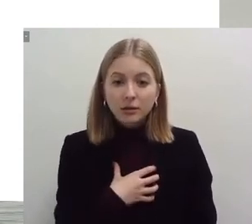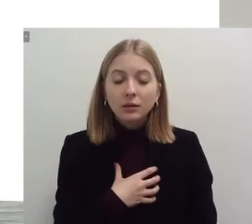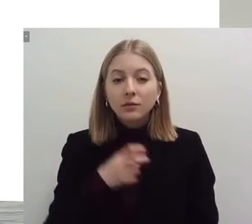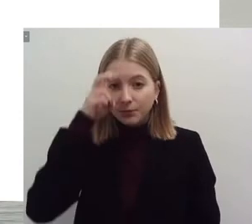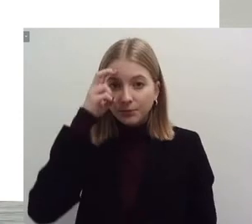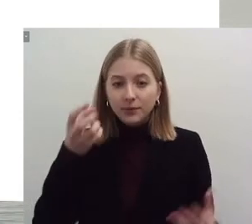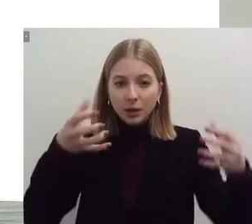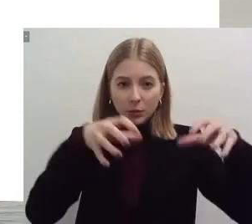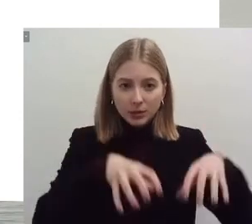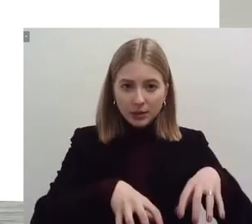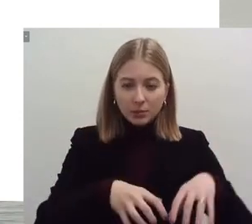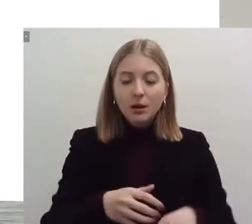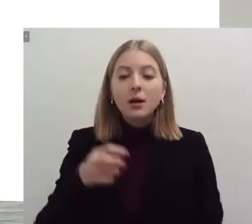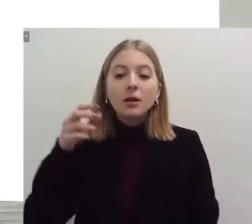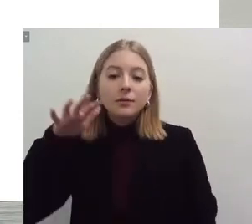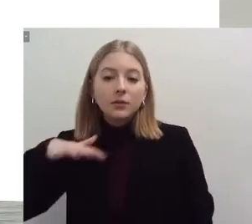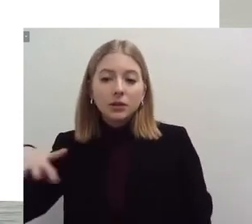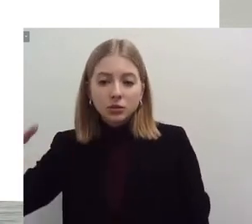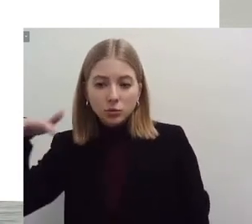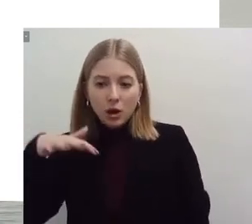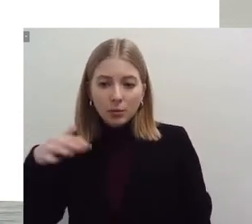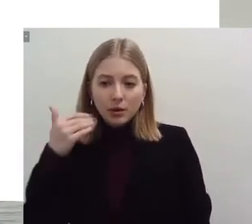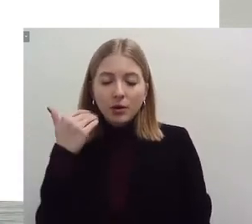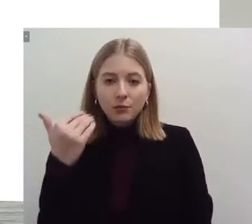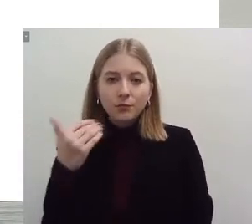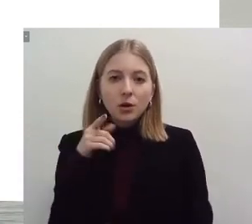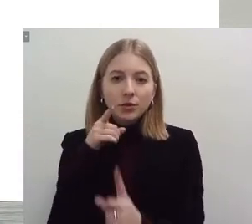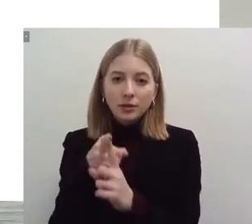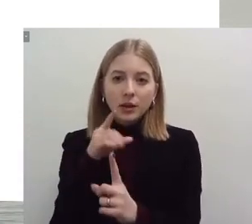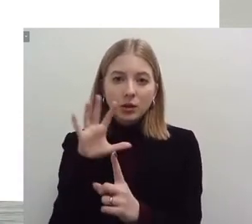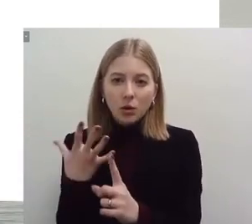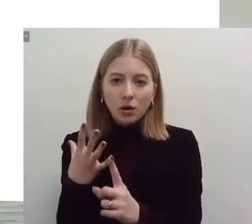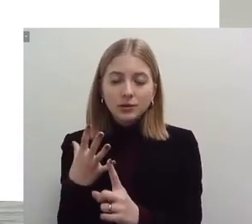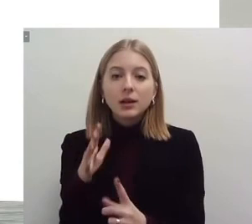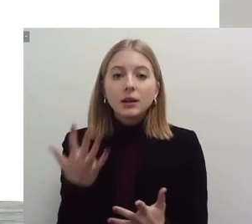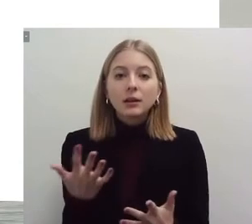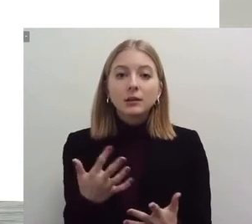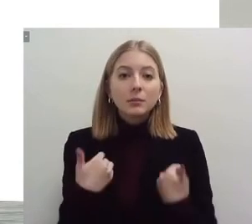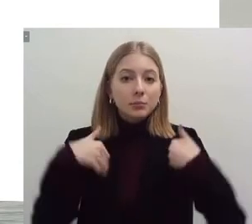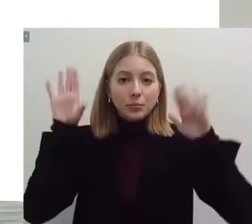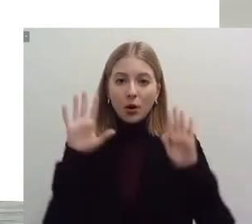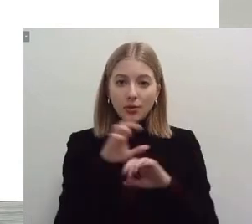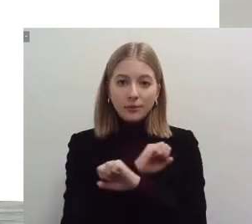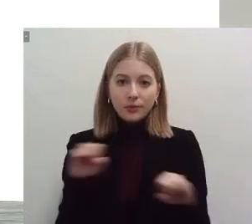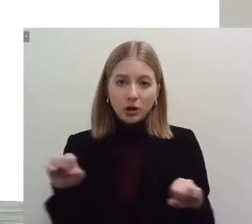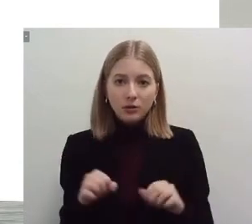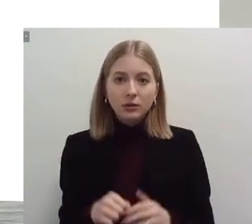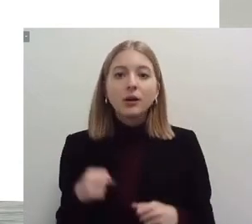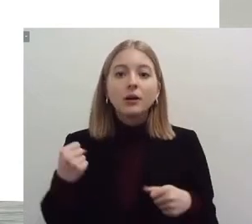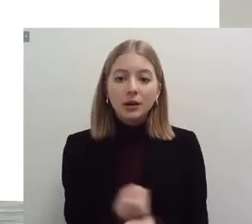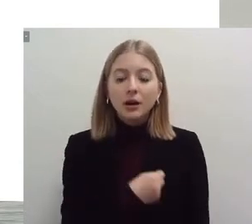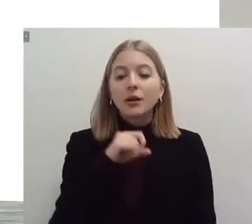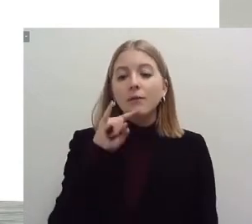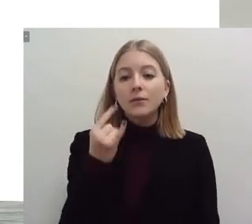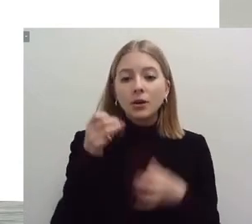children's rights, our job is not to give up, but to continue this work. And speaking of children's rights